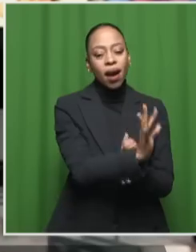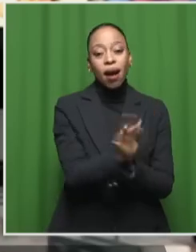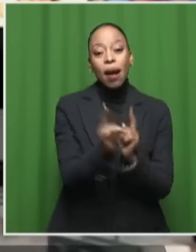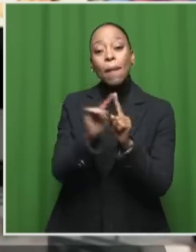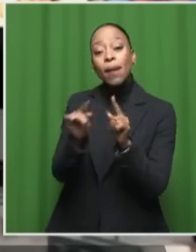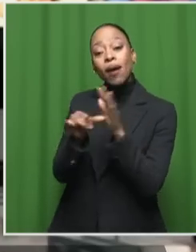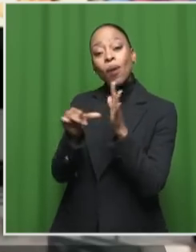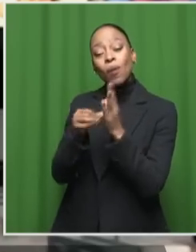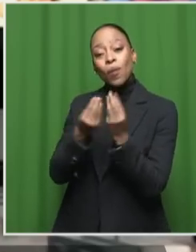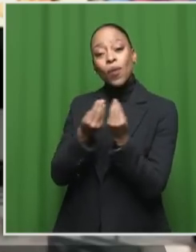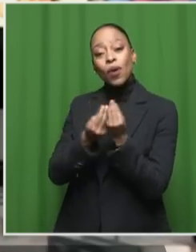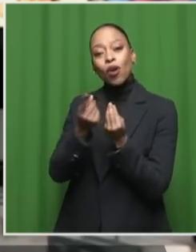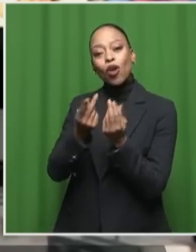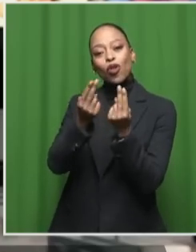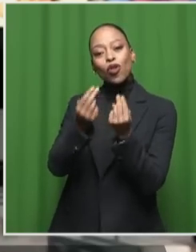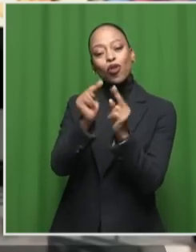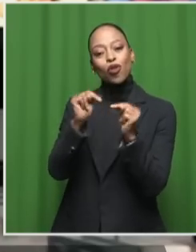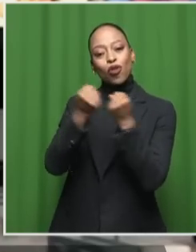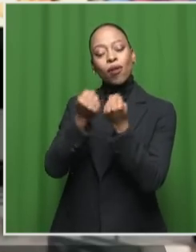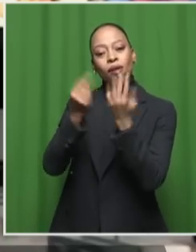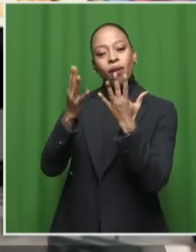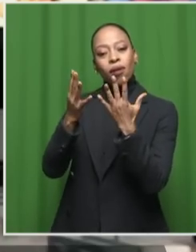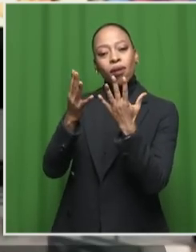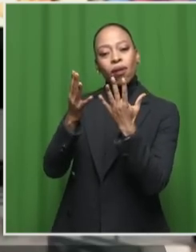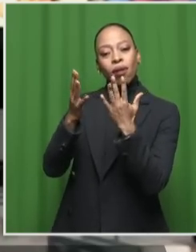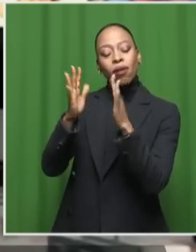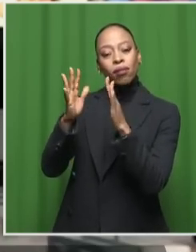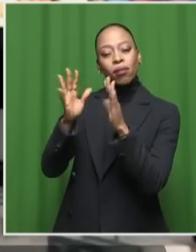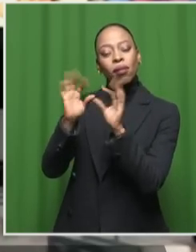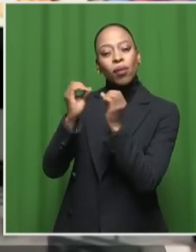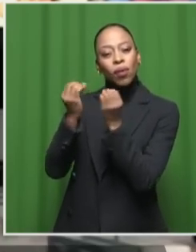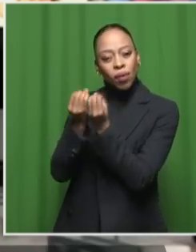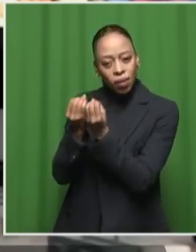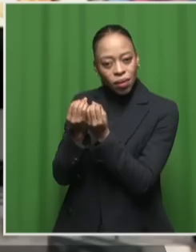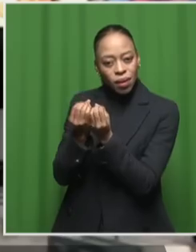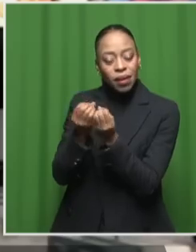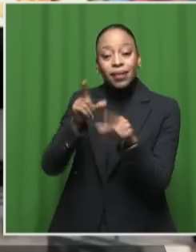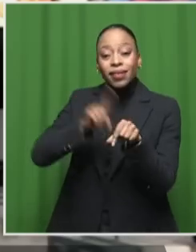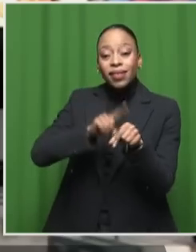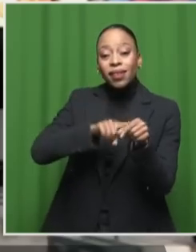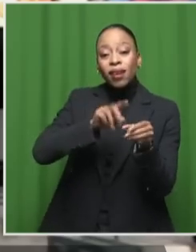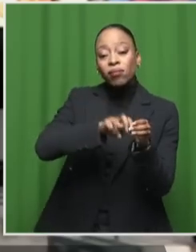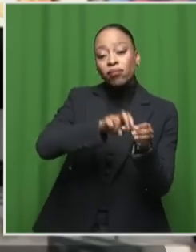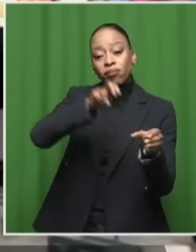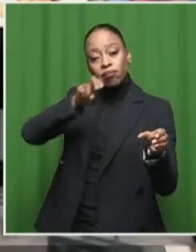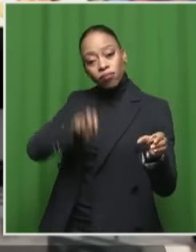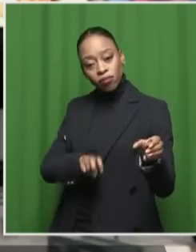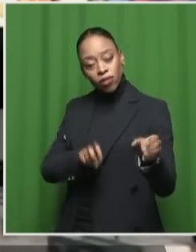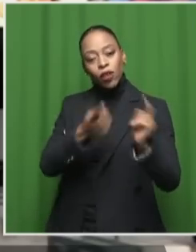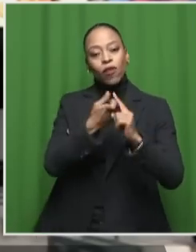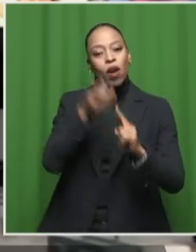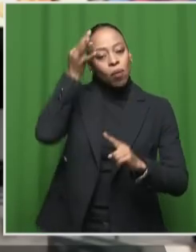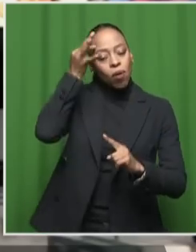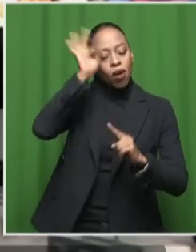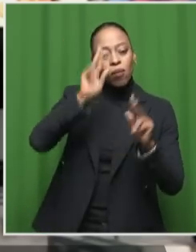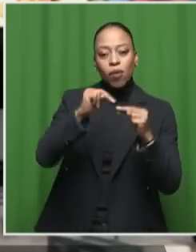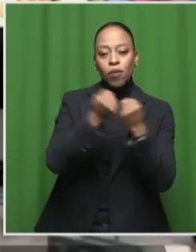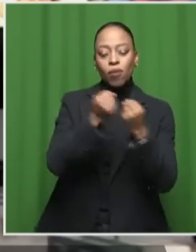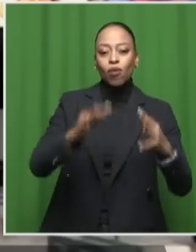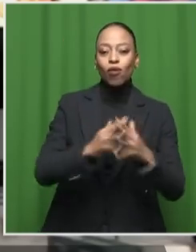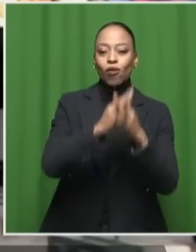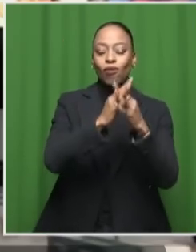Party, or the new National Party as then was, when it stepped out of the government of national unity. Effectively, it